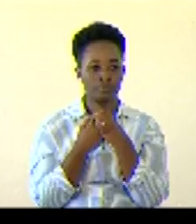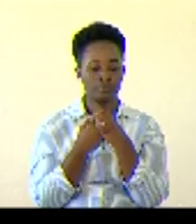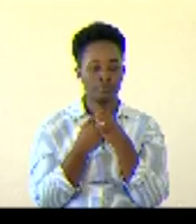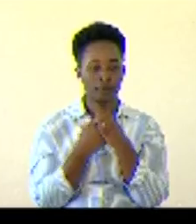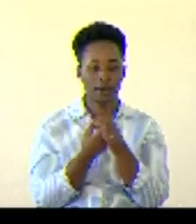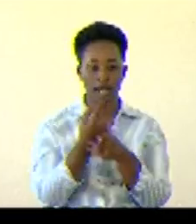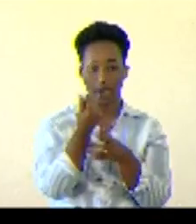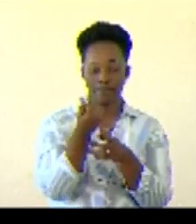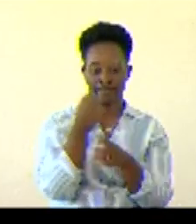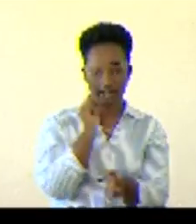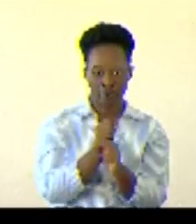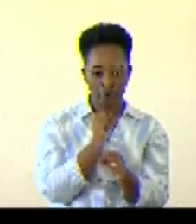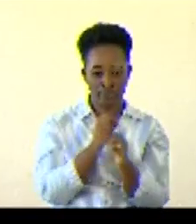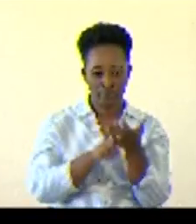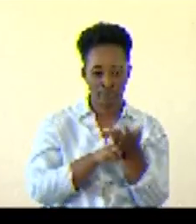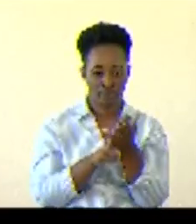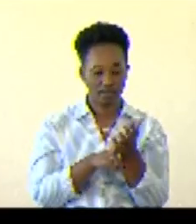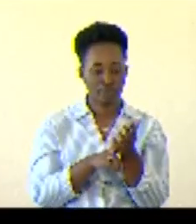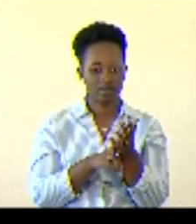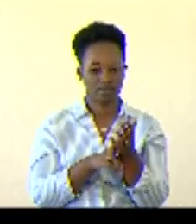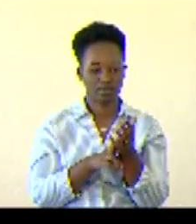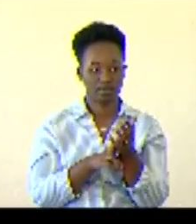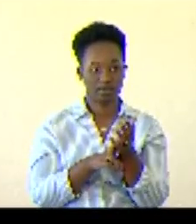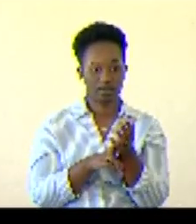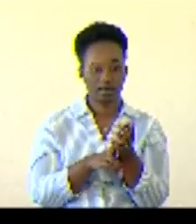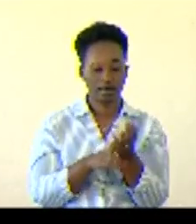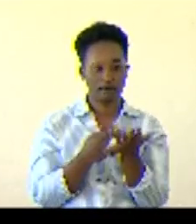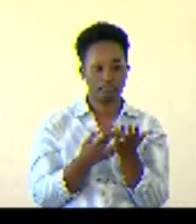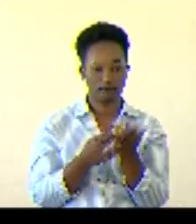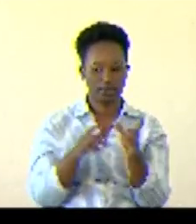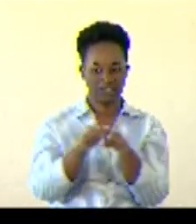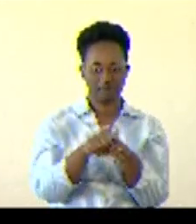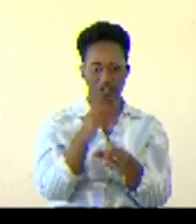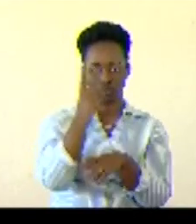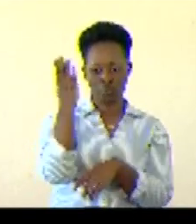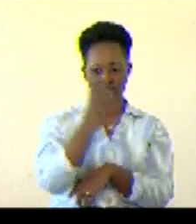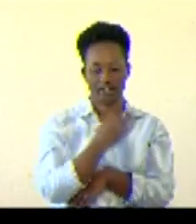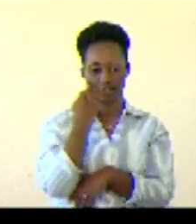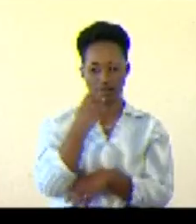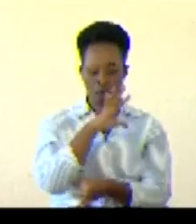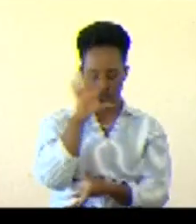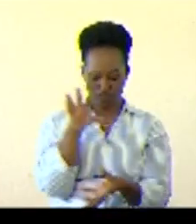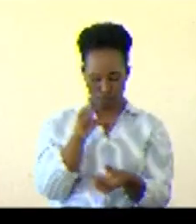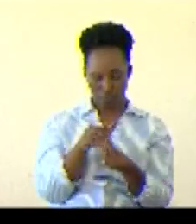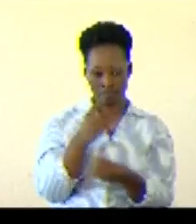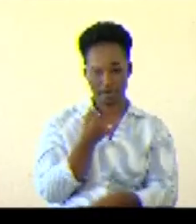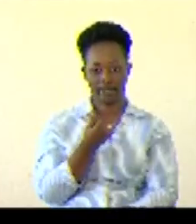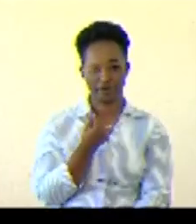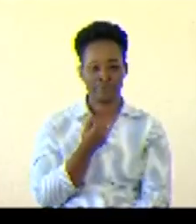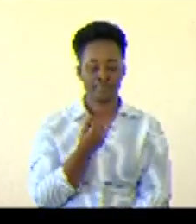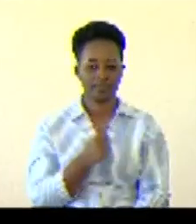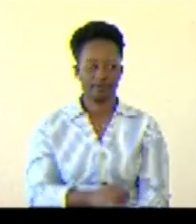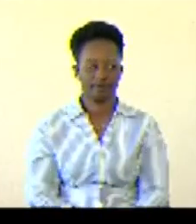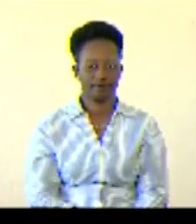the cost of producing a basket of pancake is 2/3 of total revenue. So this cost is 2/3. So total